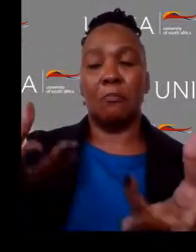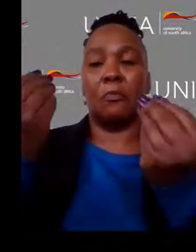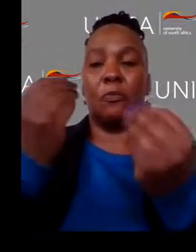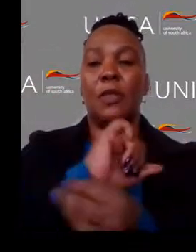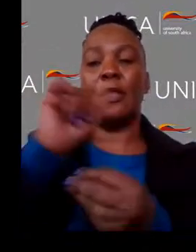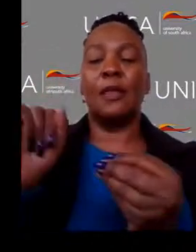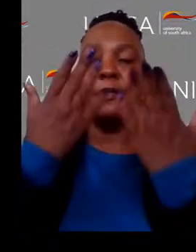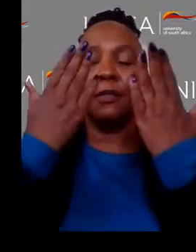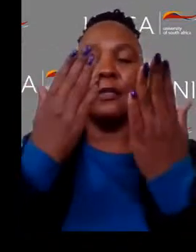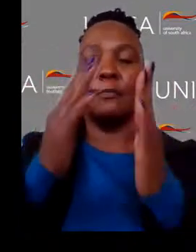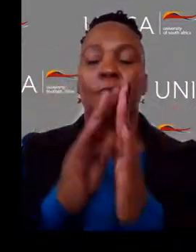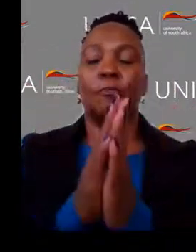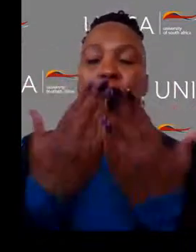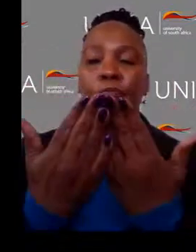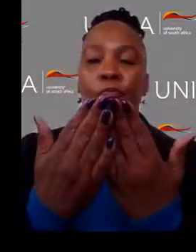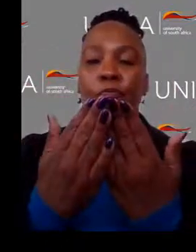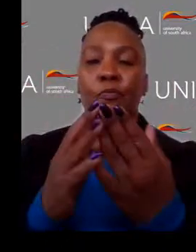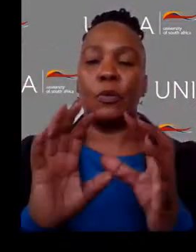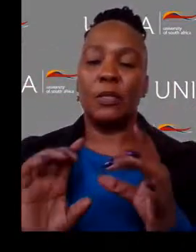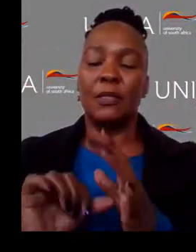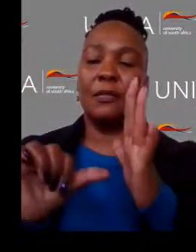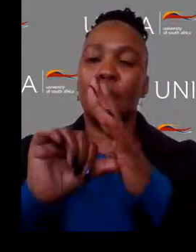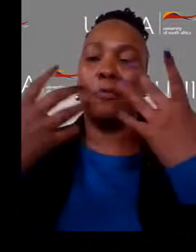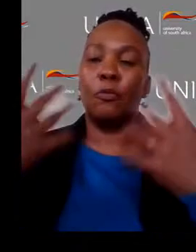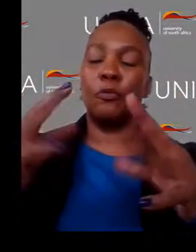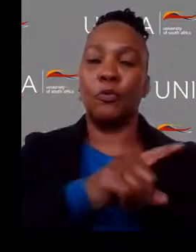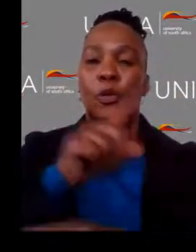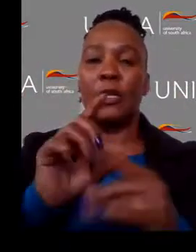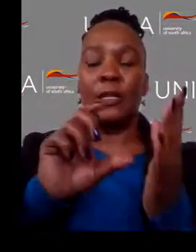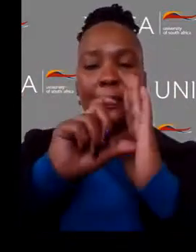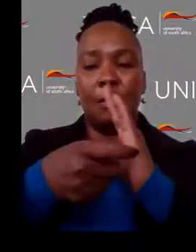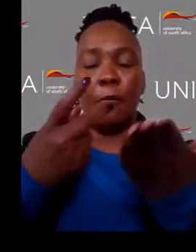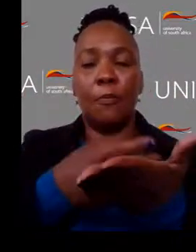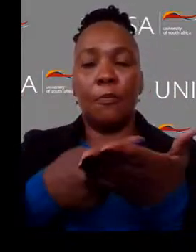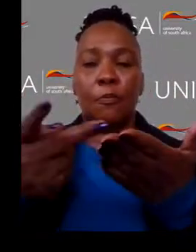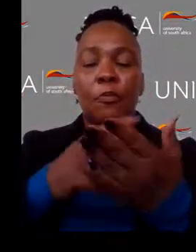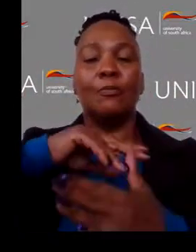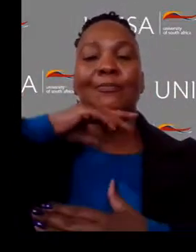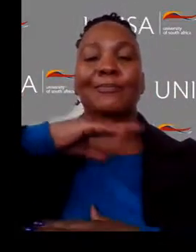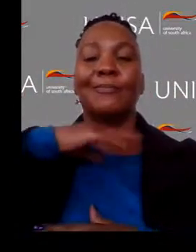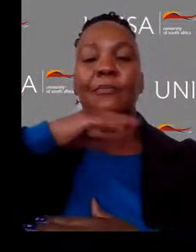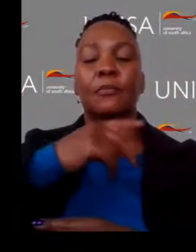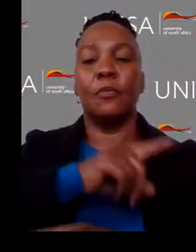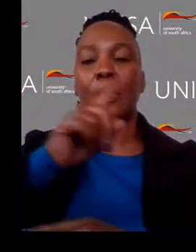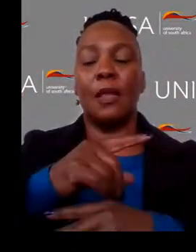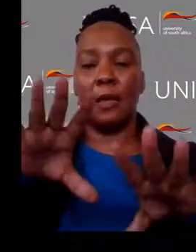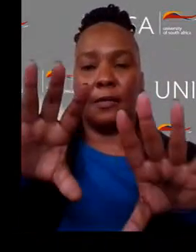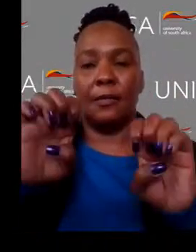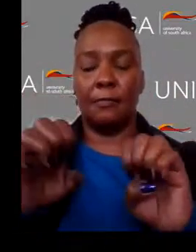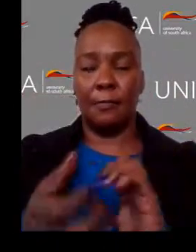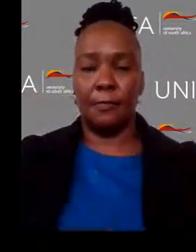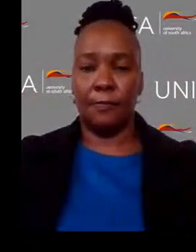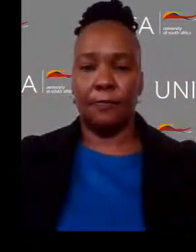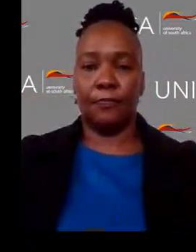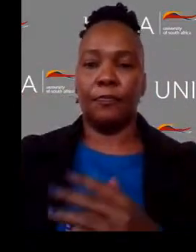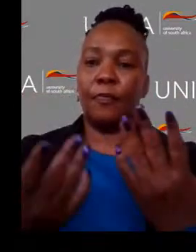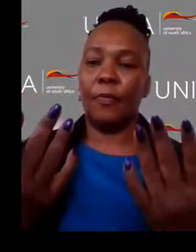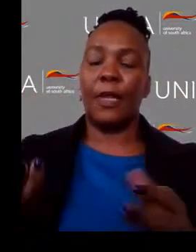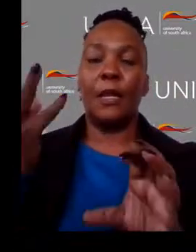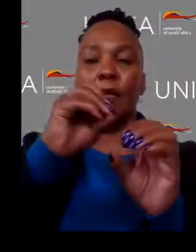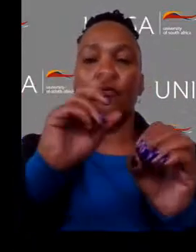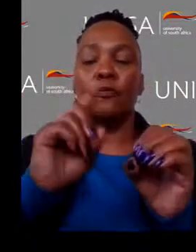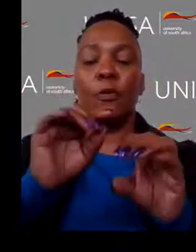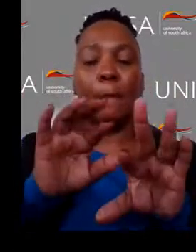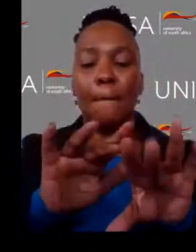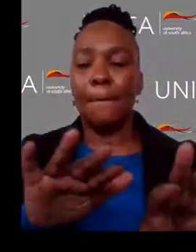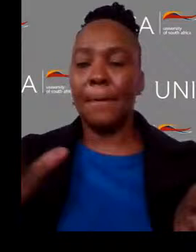which is relevant to their disability, in order to prepare adequately for their exams. This includes your braille